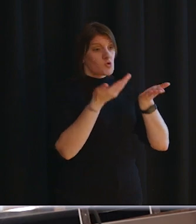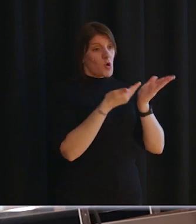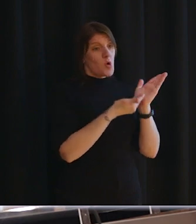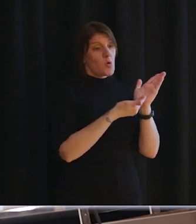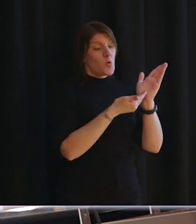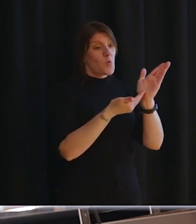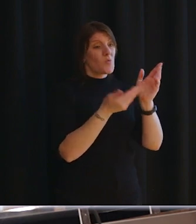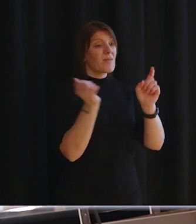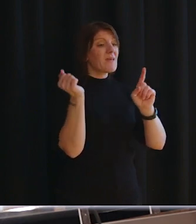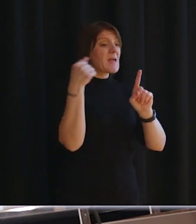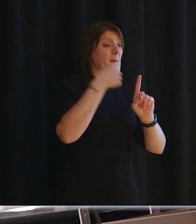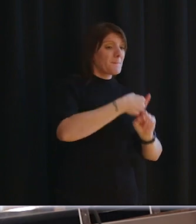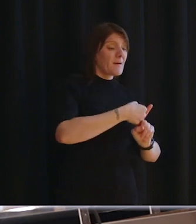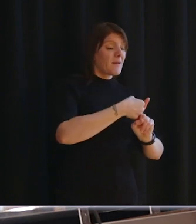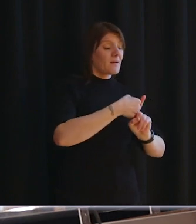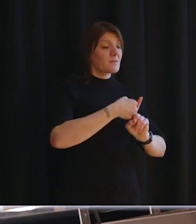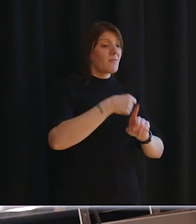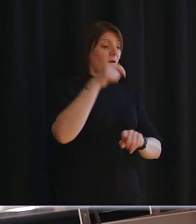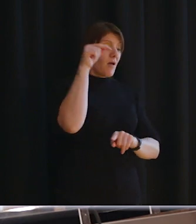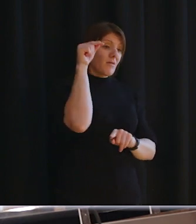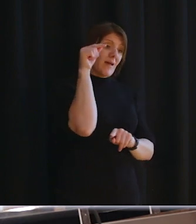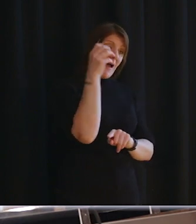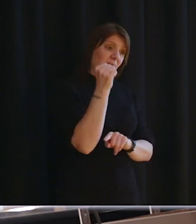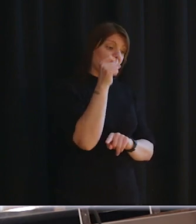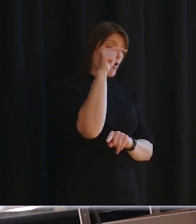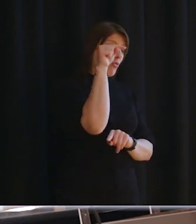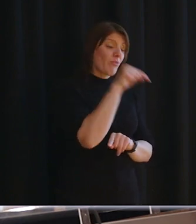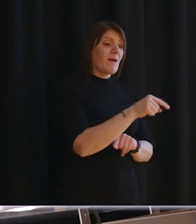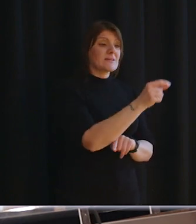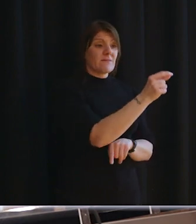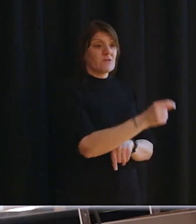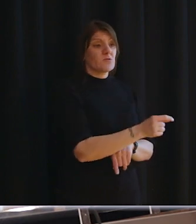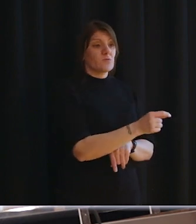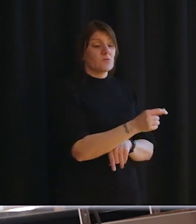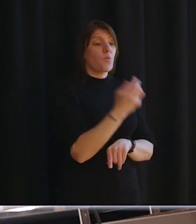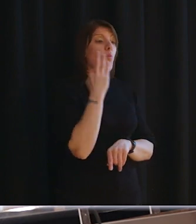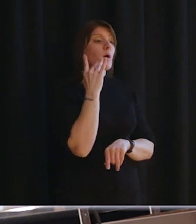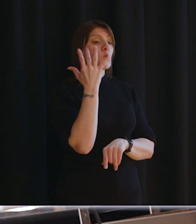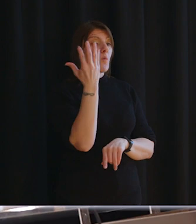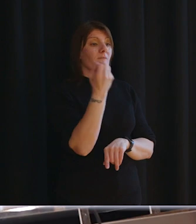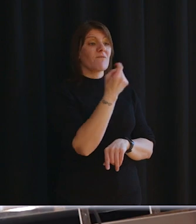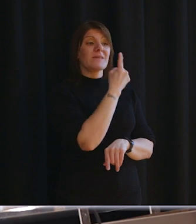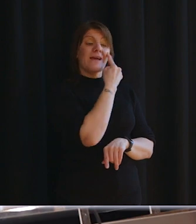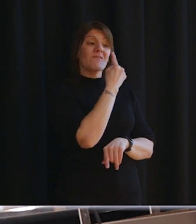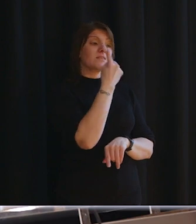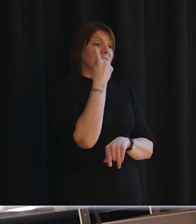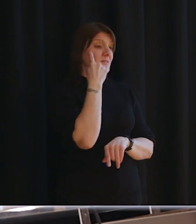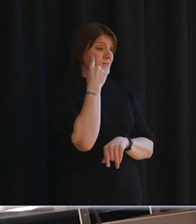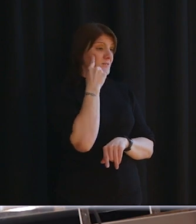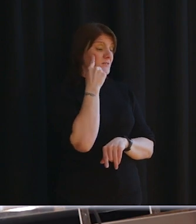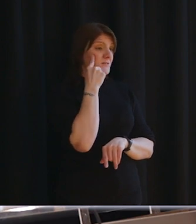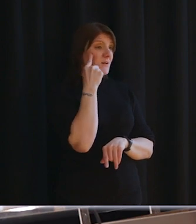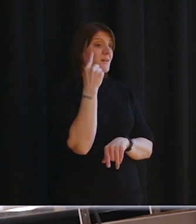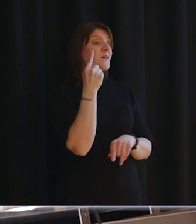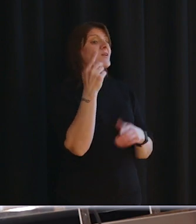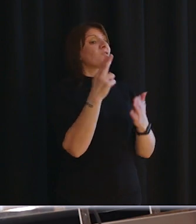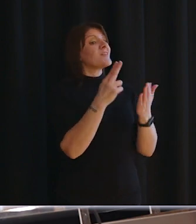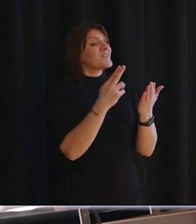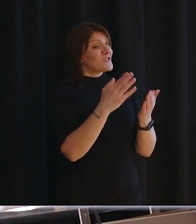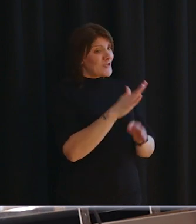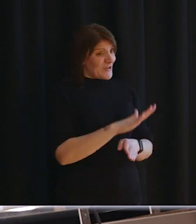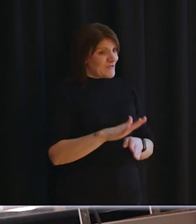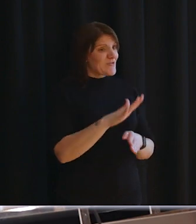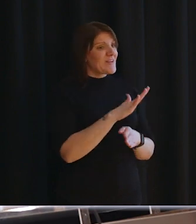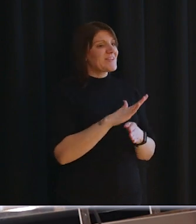that it's having on that individual, when you evidence that, generally staff are more willing to accept